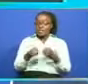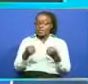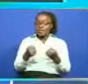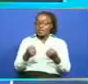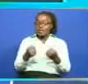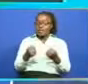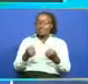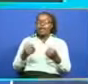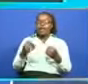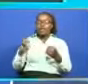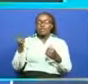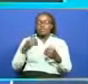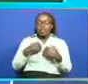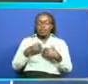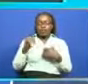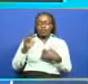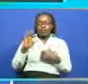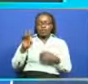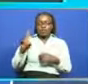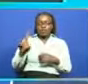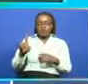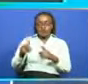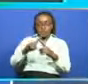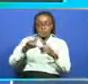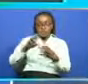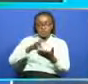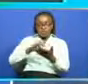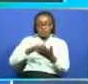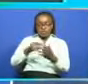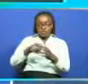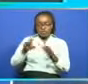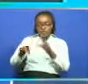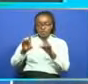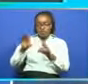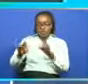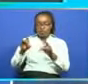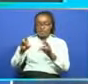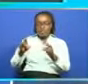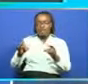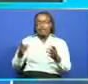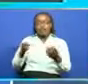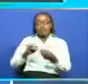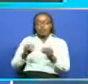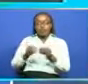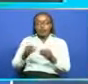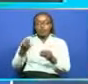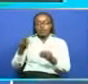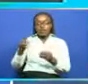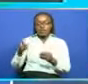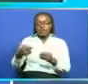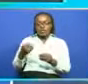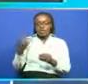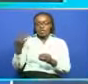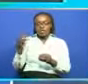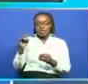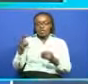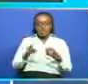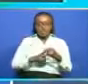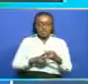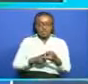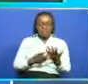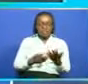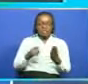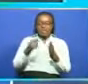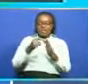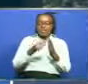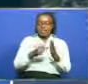recorded 141 positive cases from a sample size of 3,307 in the last 24 hours. Emily Kay with the